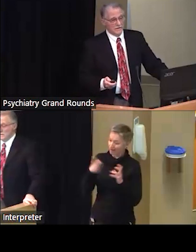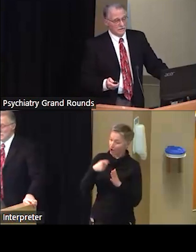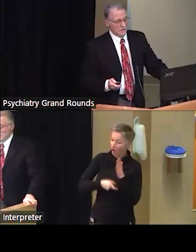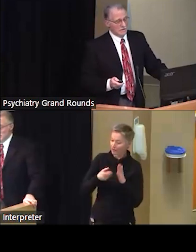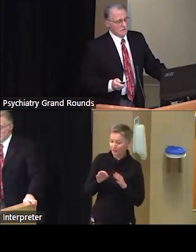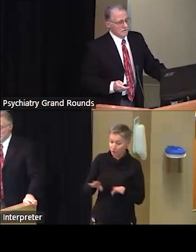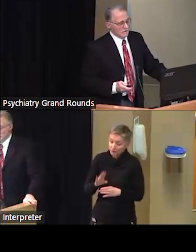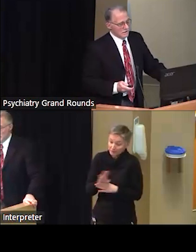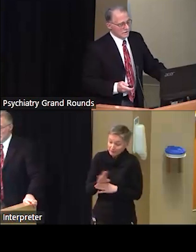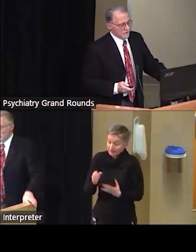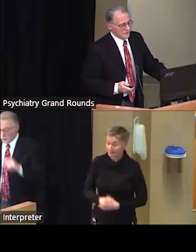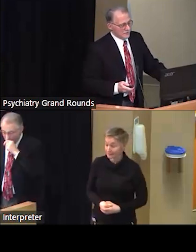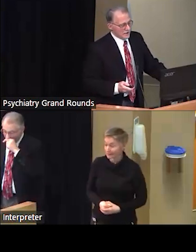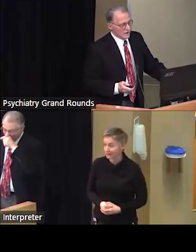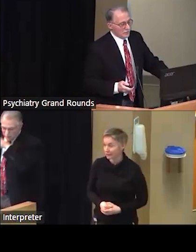other thing.